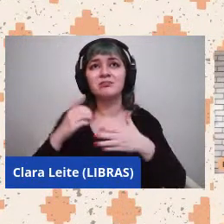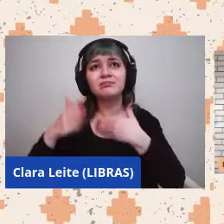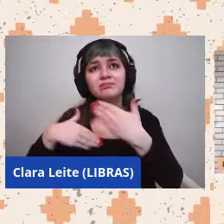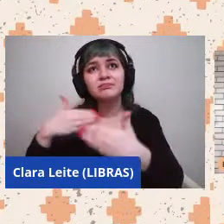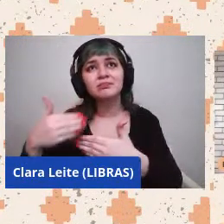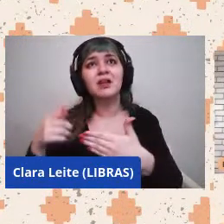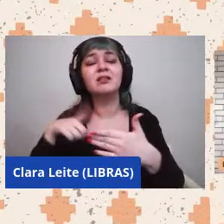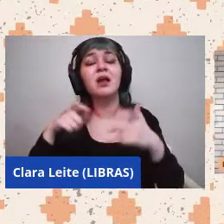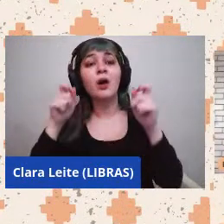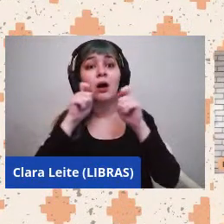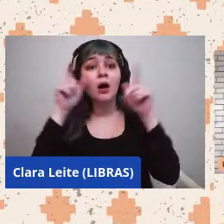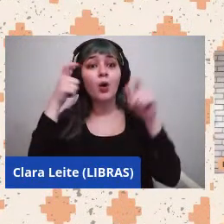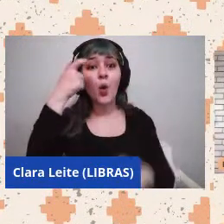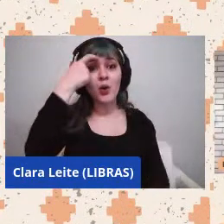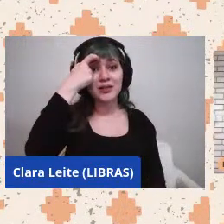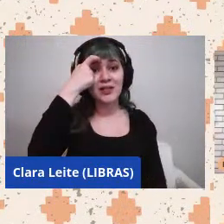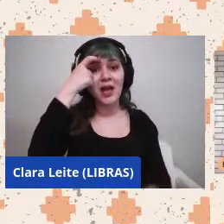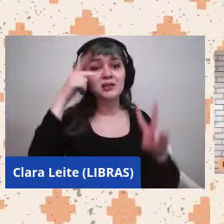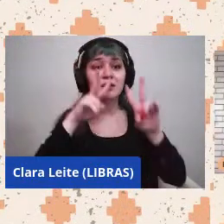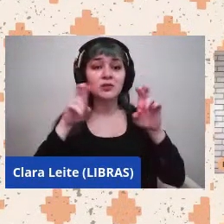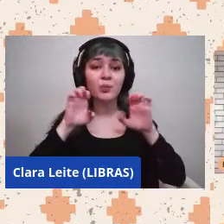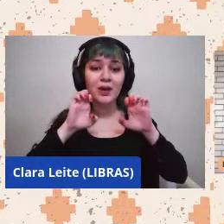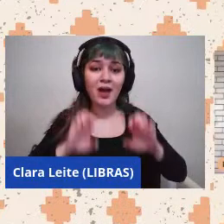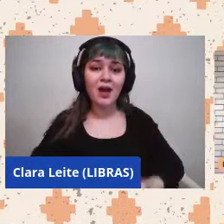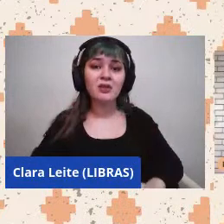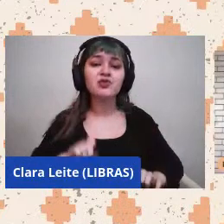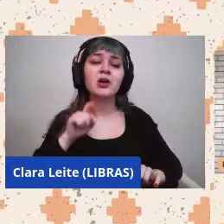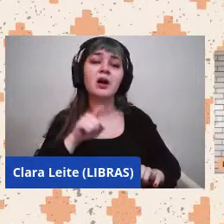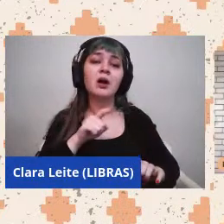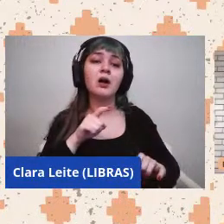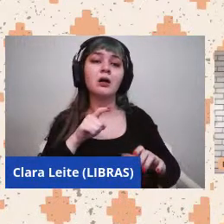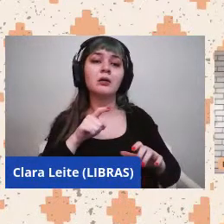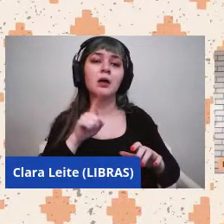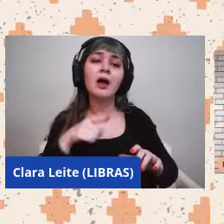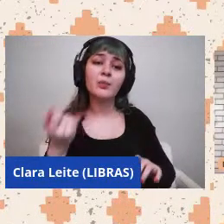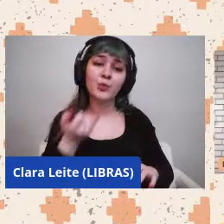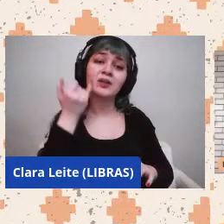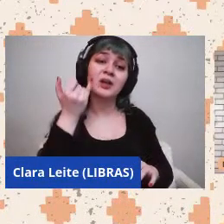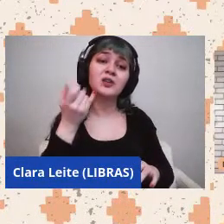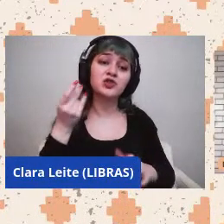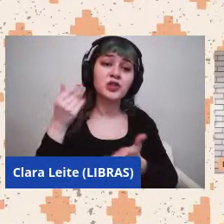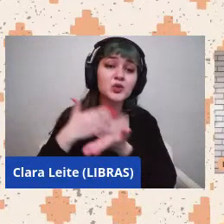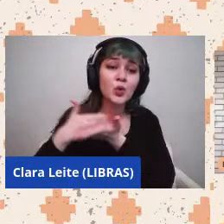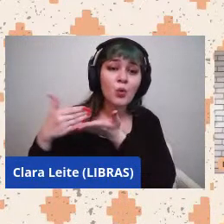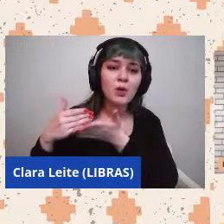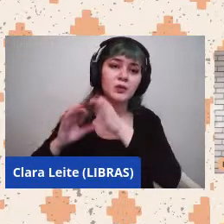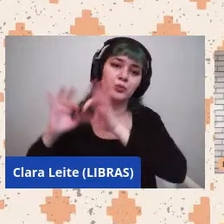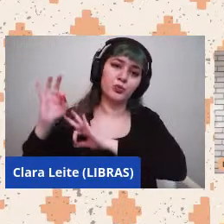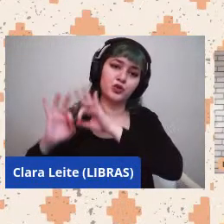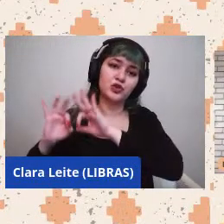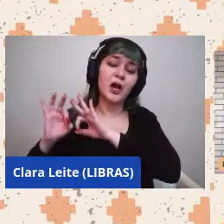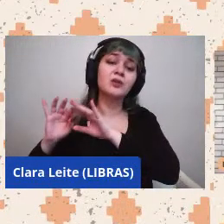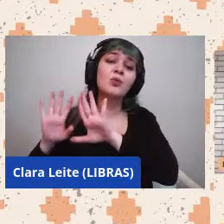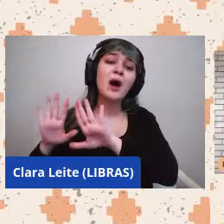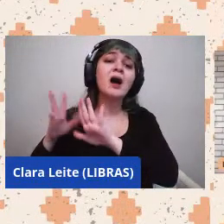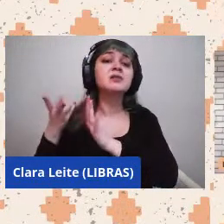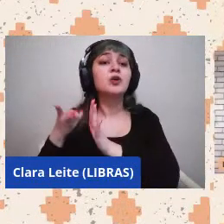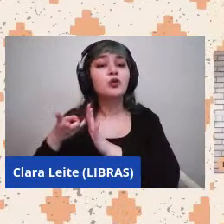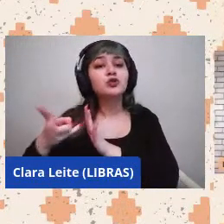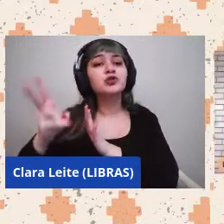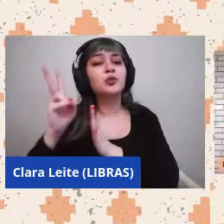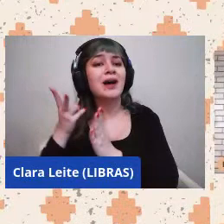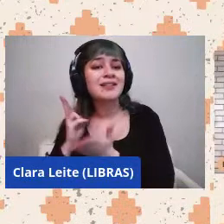ethical issues. And again, in the sense that it isn't something that's just important at the start of a project, it's something that continues to be